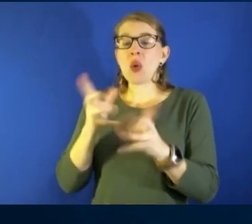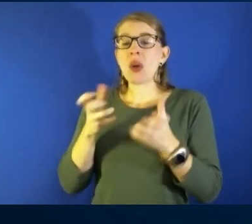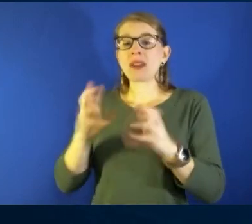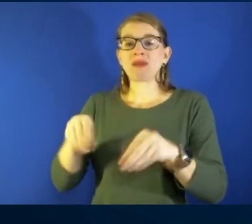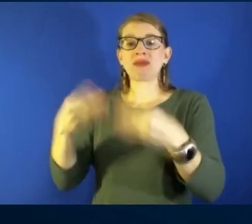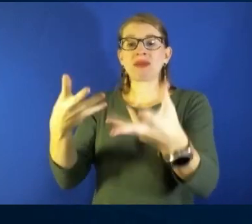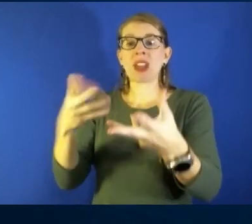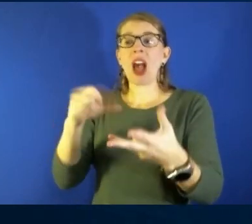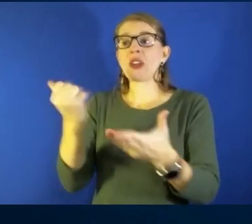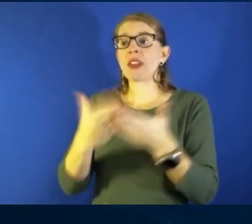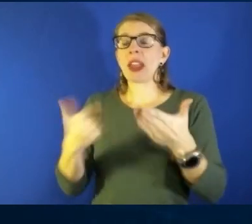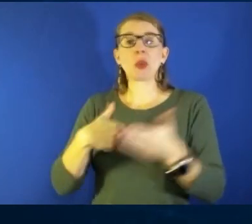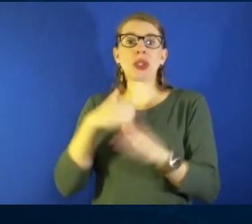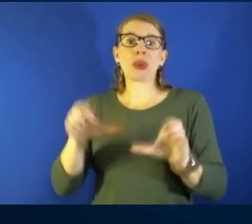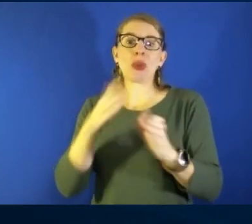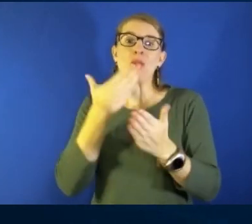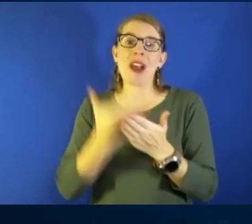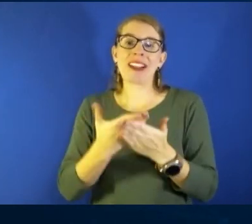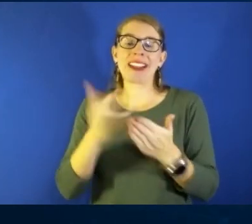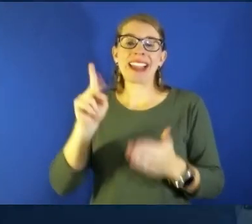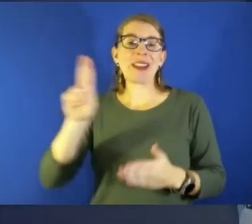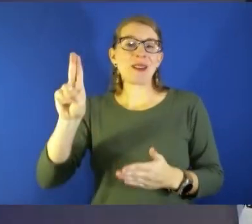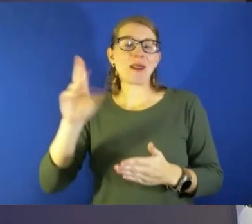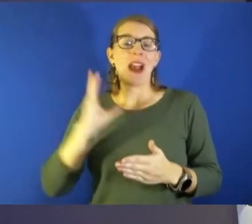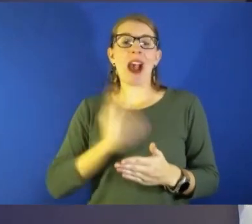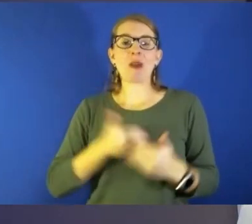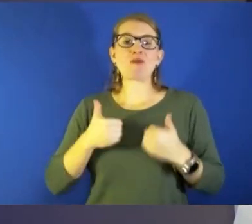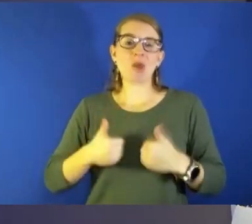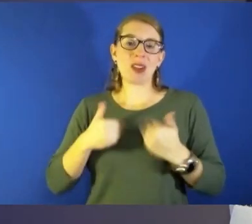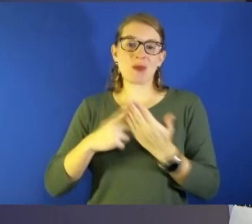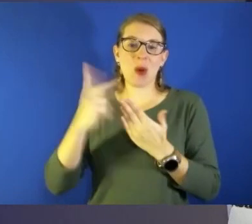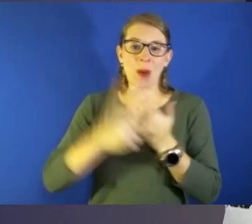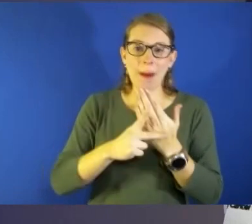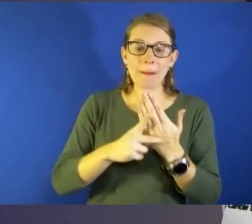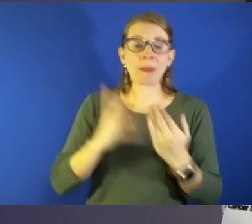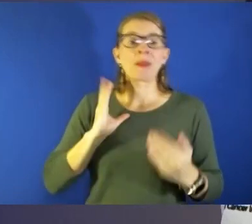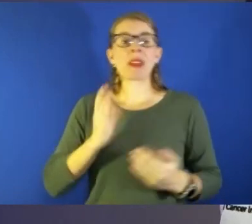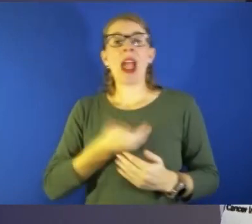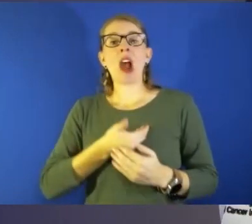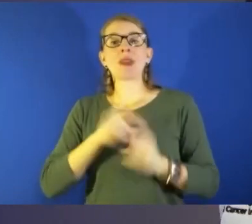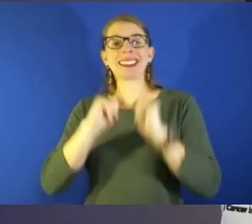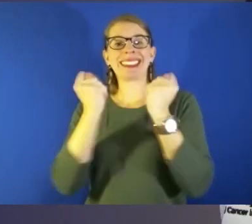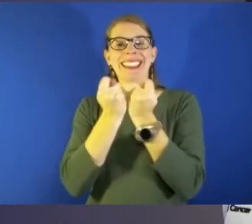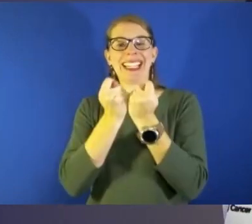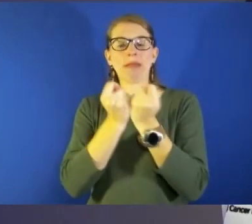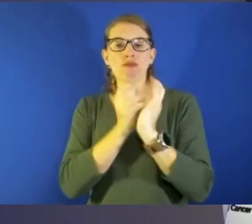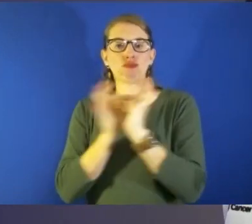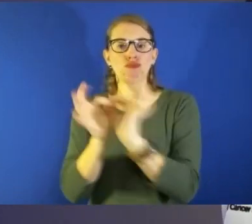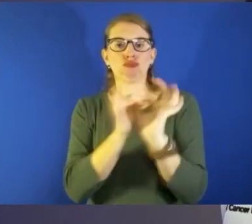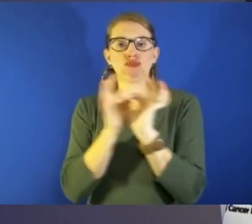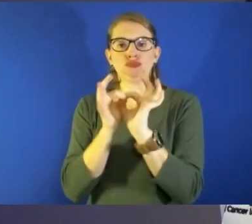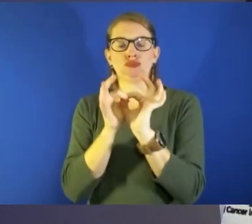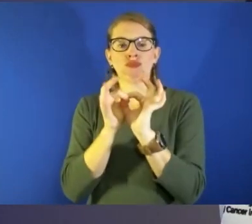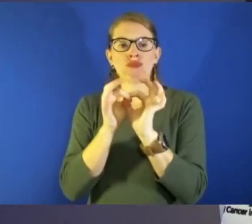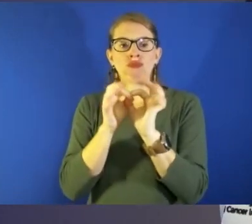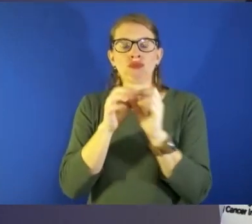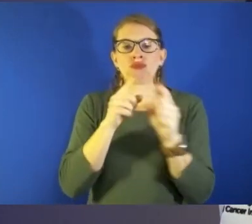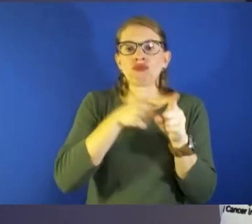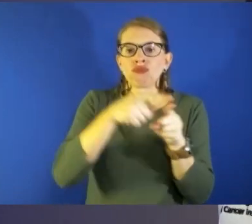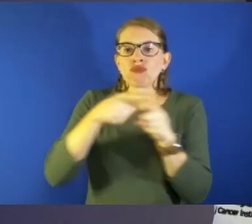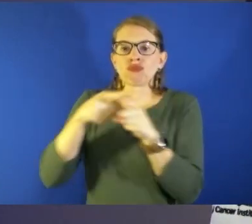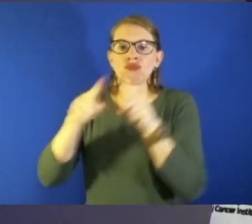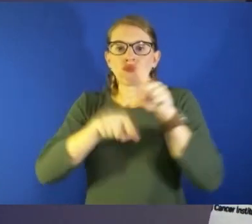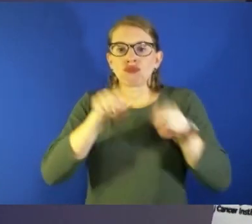do so well at KU in our breast program is our team approach, our multidisciplinary team approach to breast